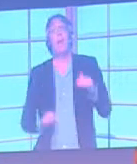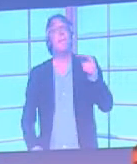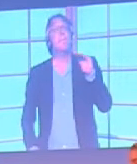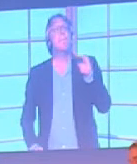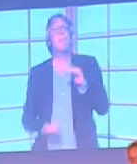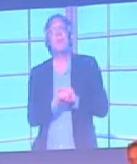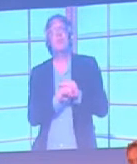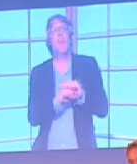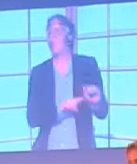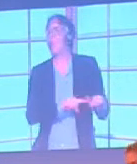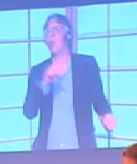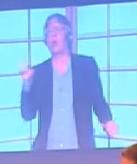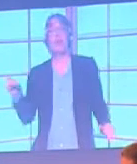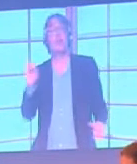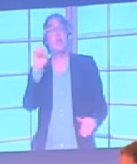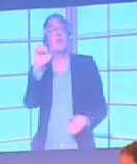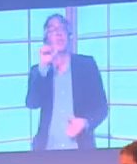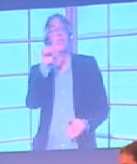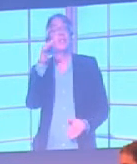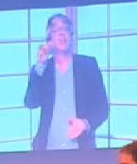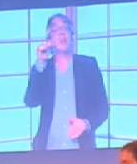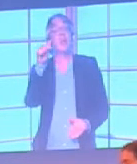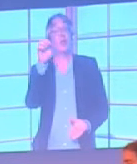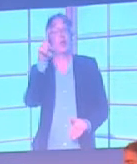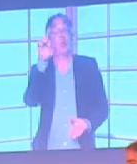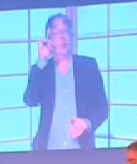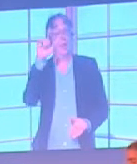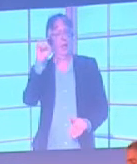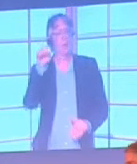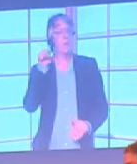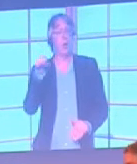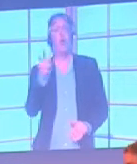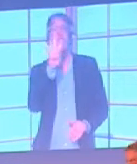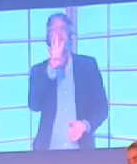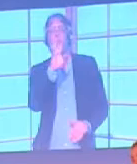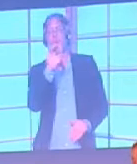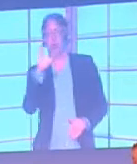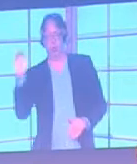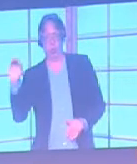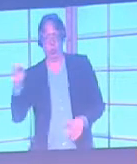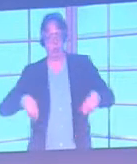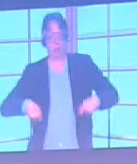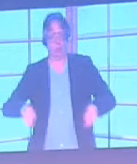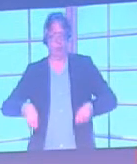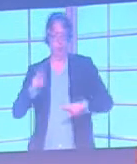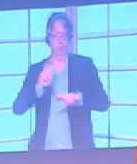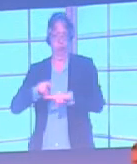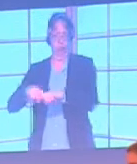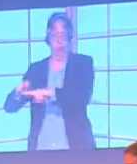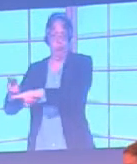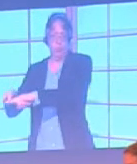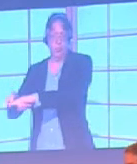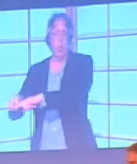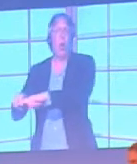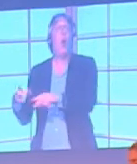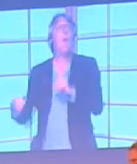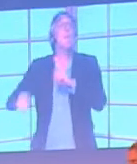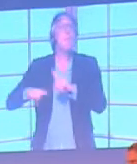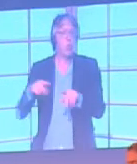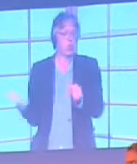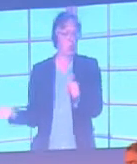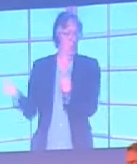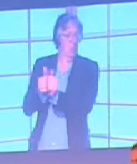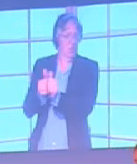that we will have is Saint-Denis, where you will have 400 positions And this is, again, without companions. In terms